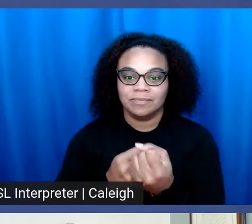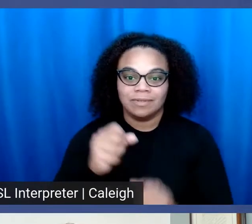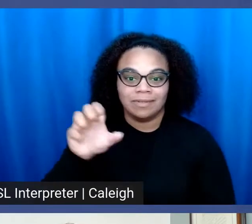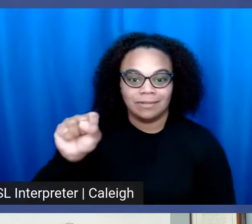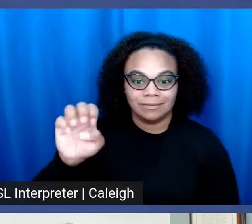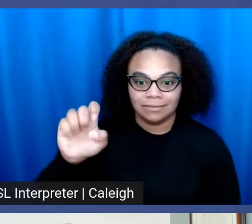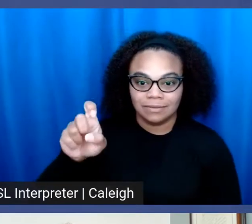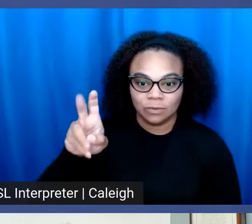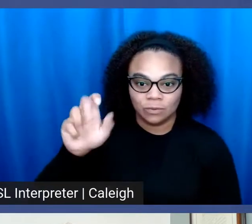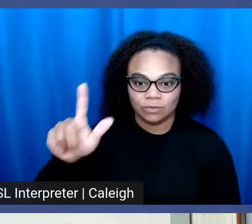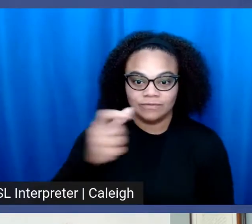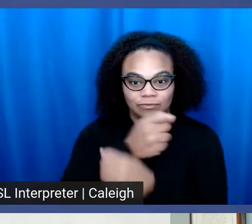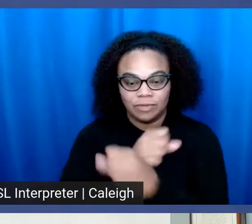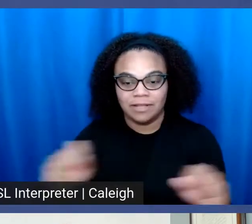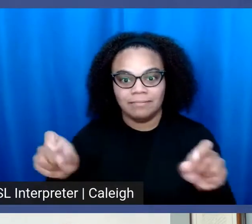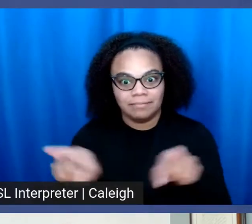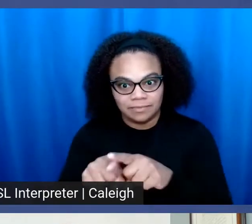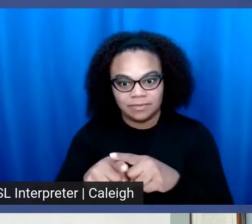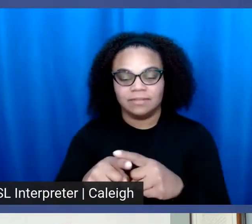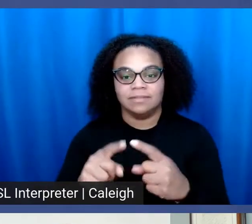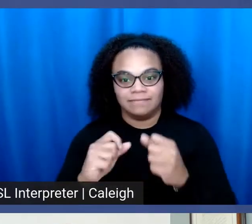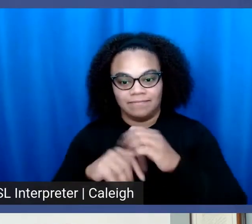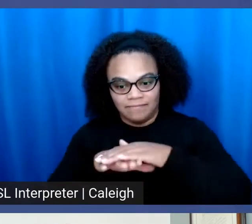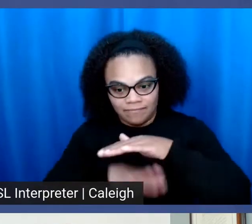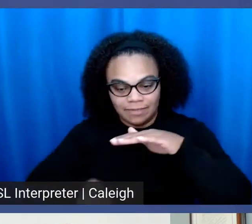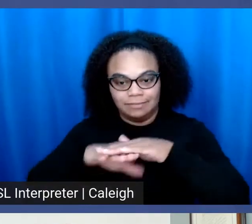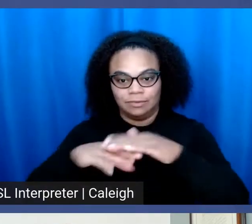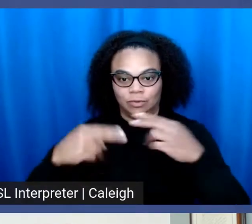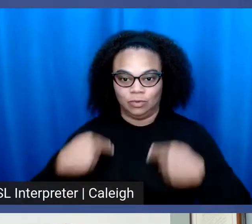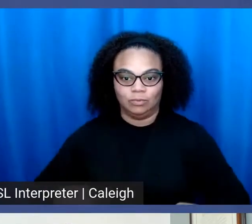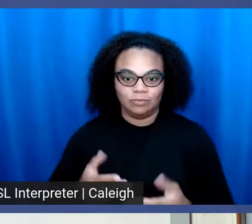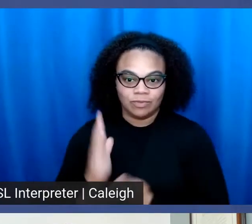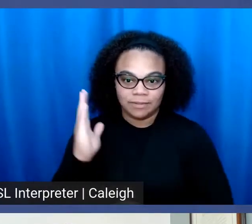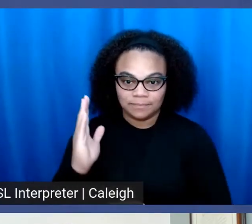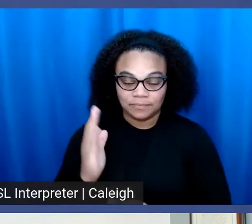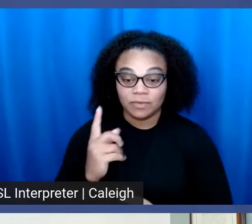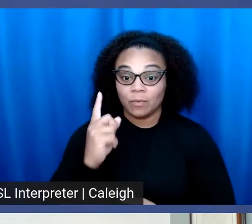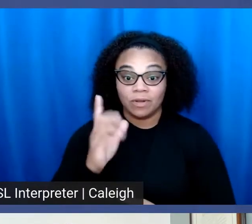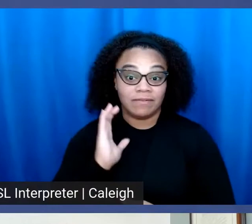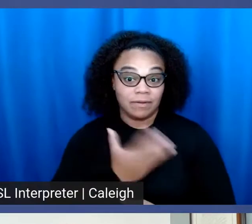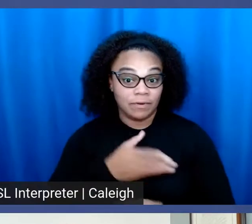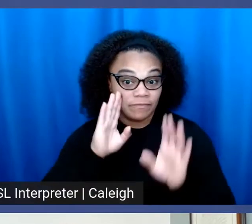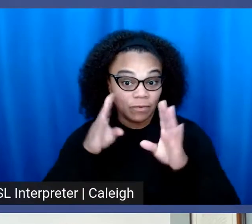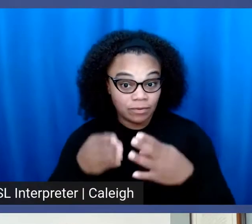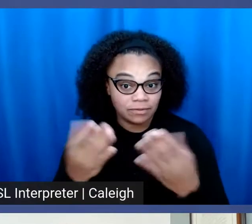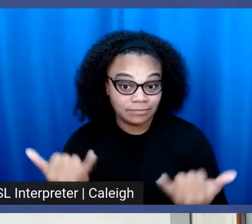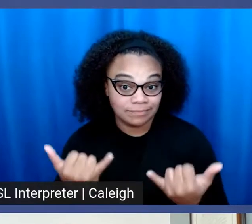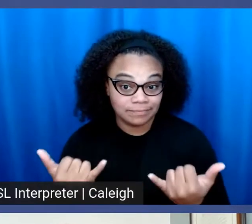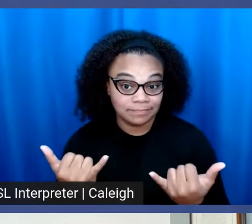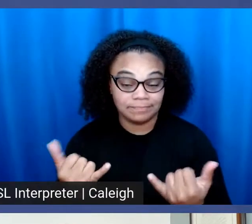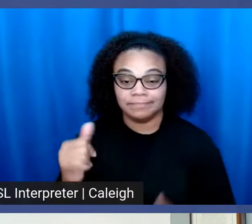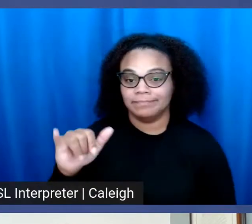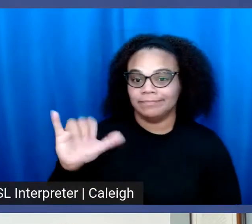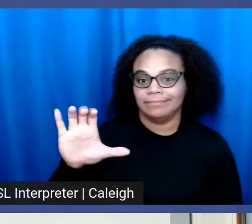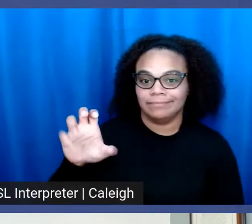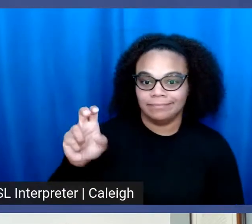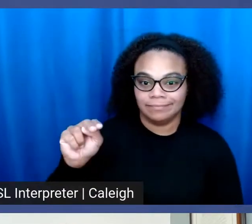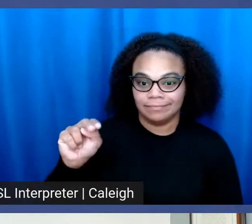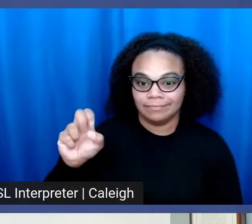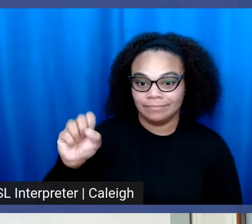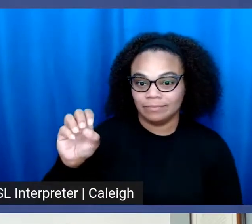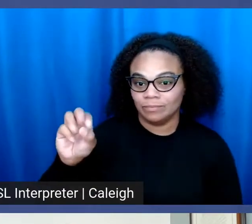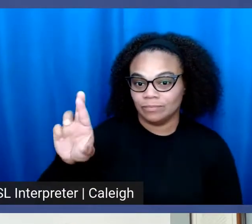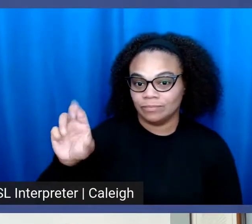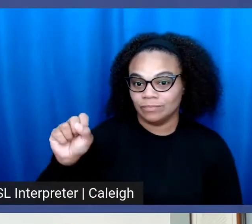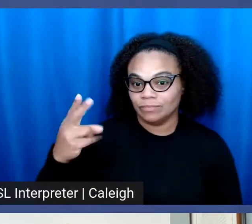right. One of the biggest focuses of our work right now is censorship. A few weeks ago, we held